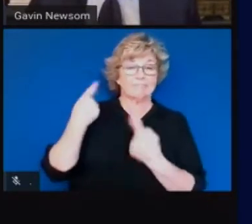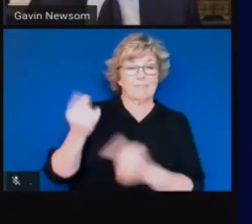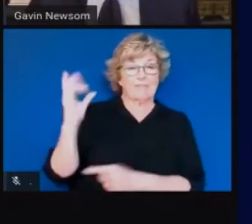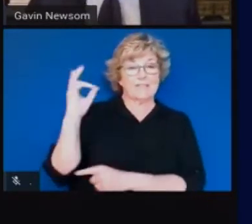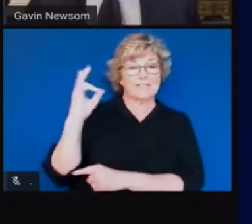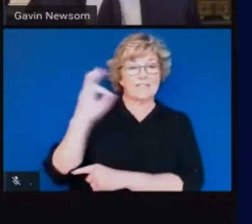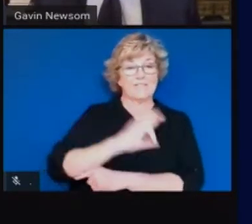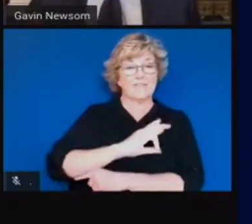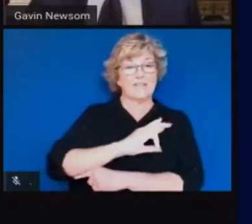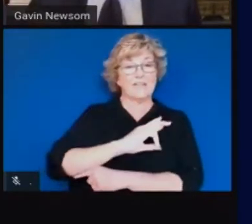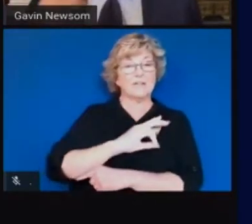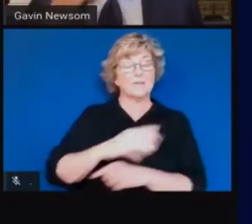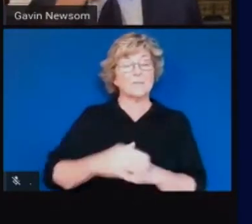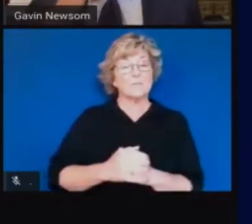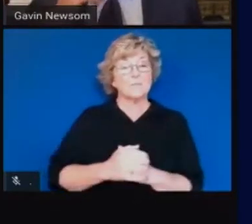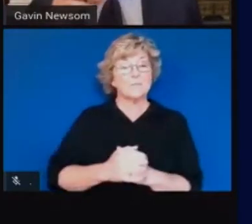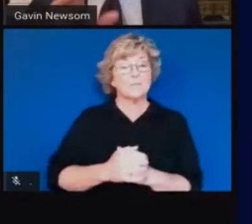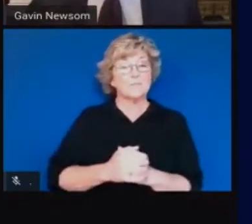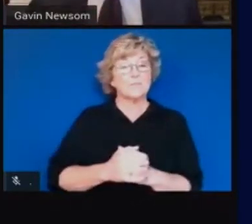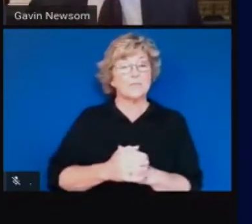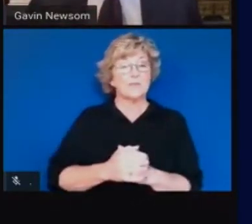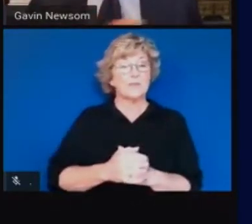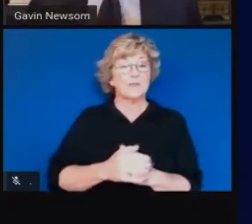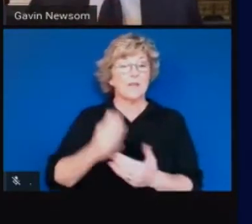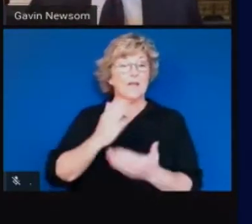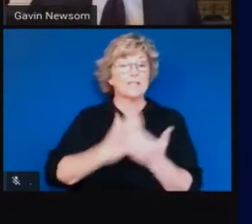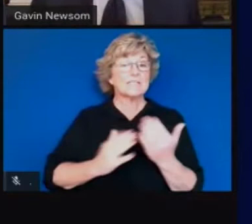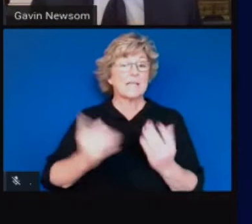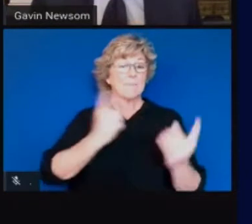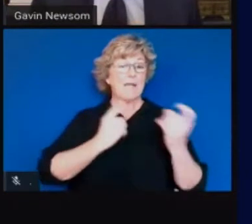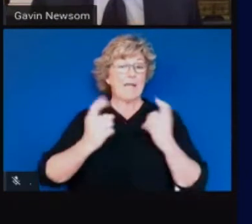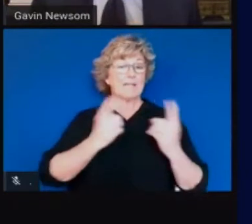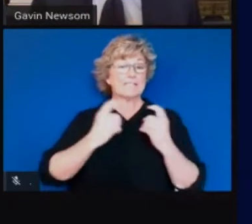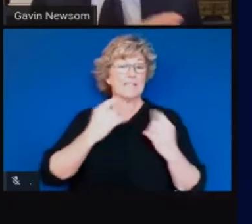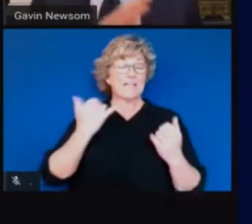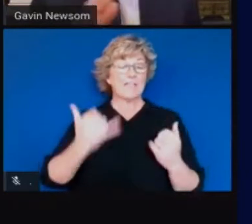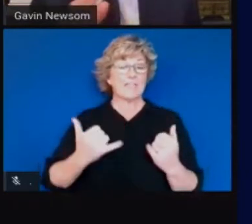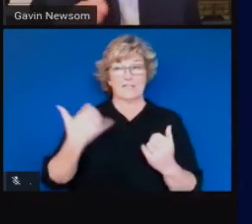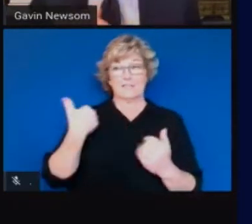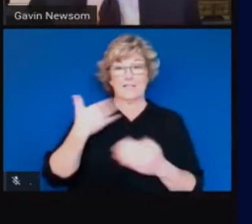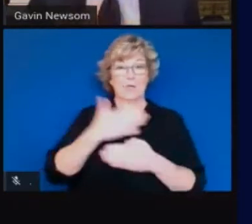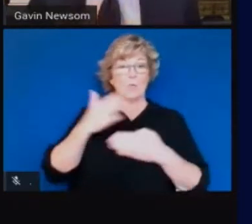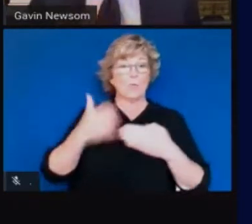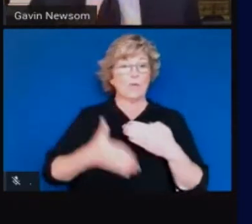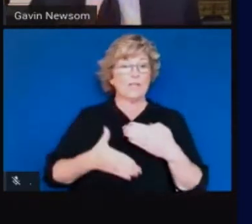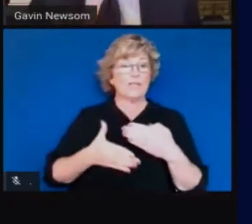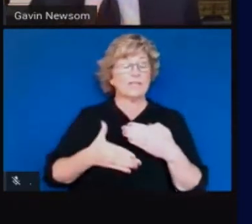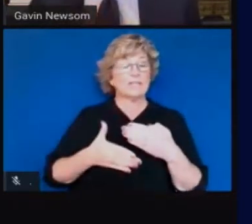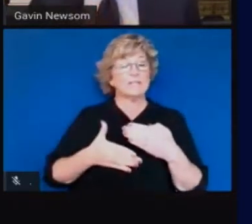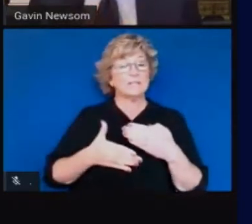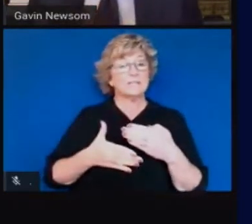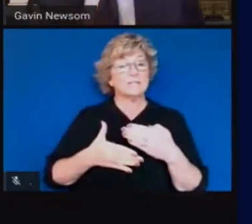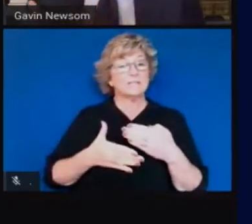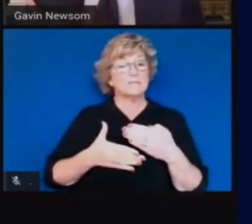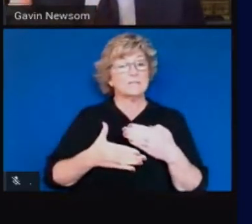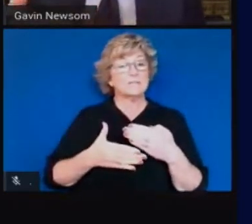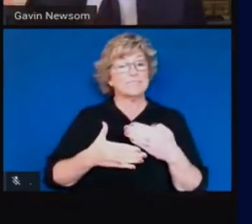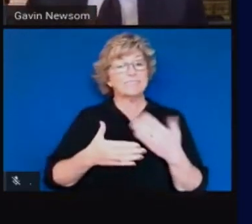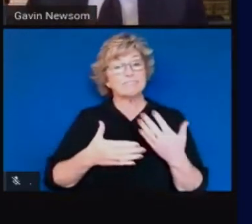7-day period. Now, some have inquired over the course of this weekend, the last number of days, suggesting